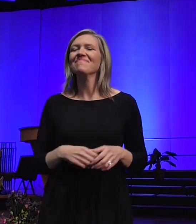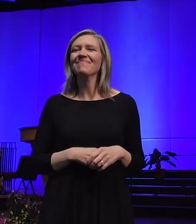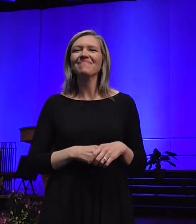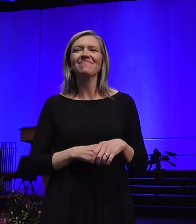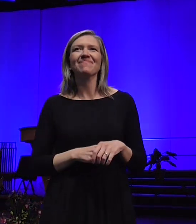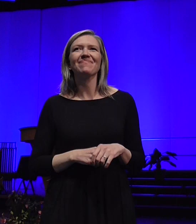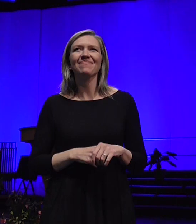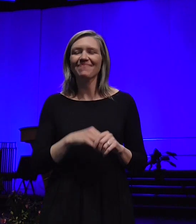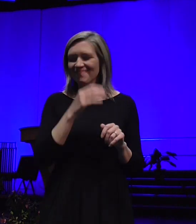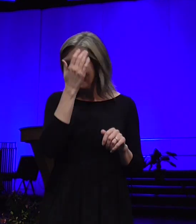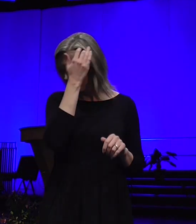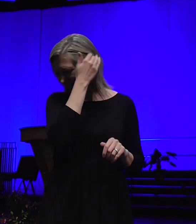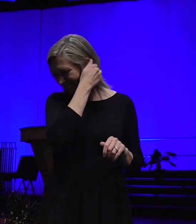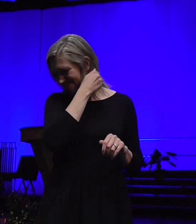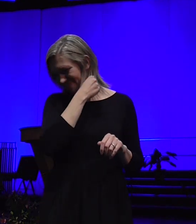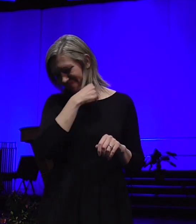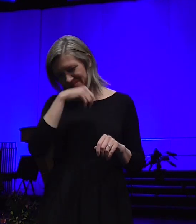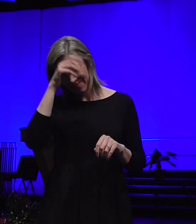So,